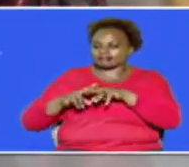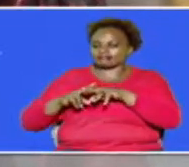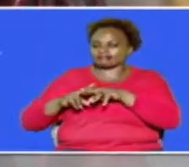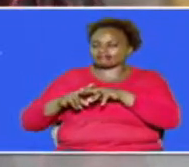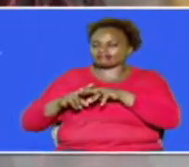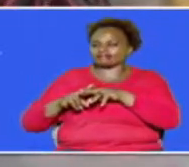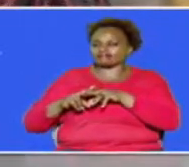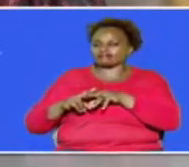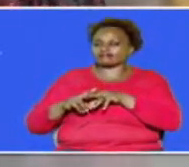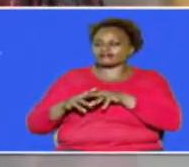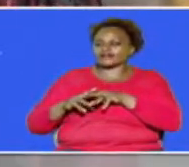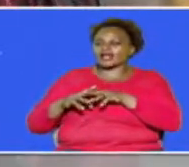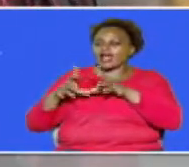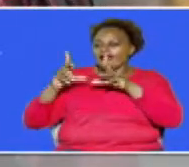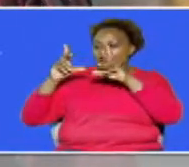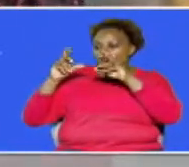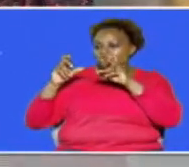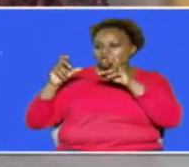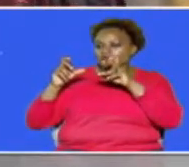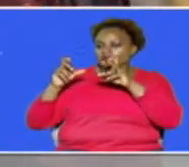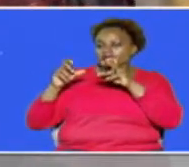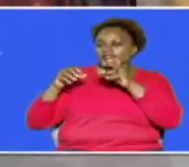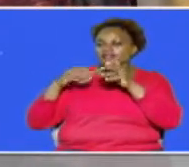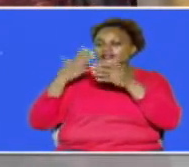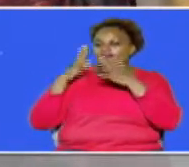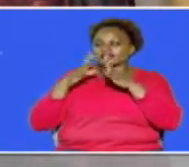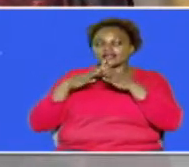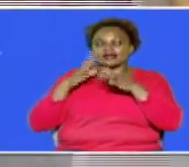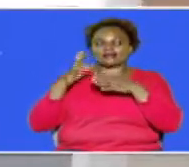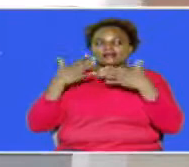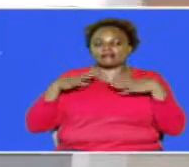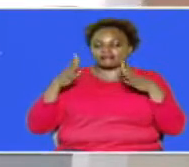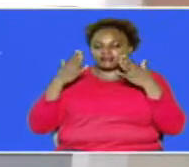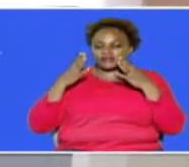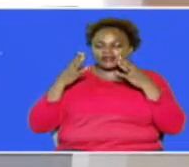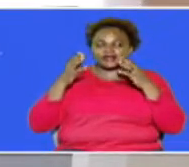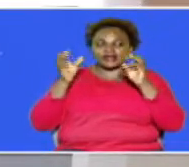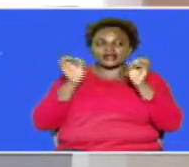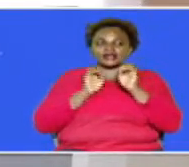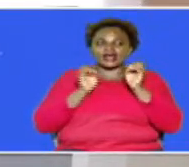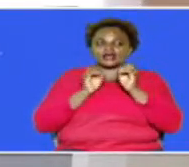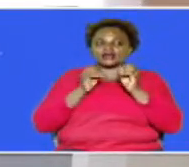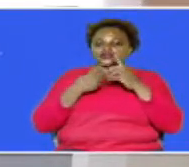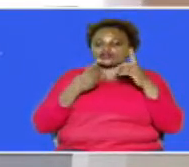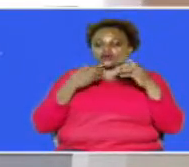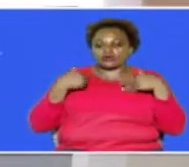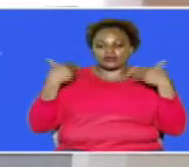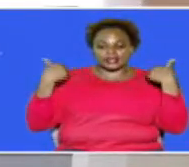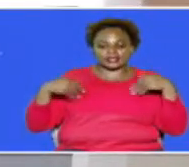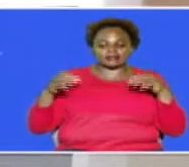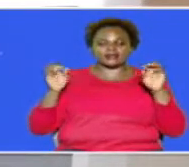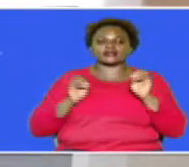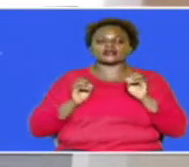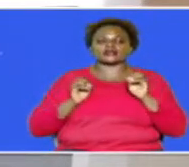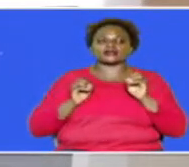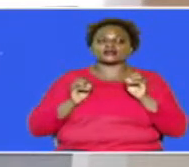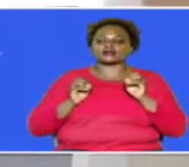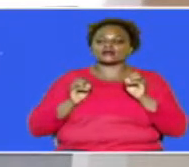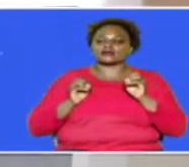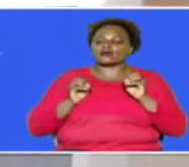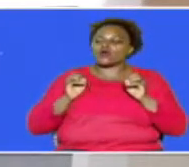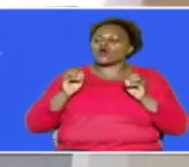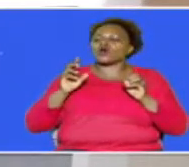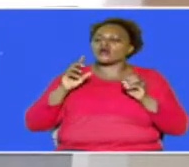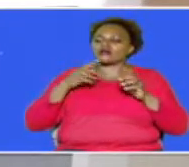Yeah. And a photo was taken. And then everybody left. Nothing happened again. No, so, nobody talked to me. So you're telling me, Governor, so we don't